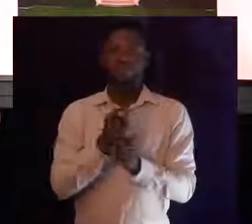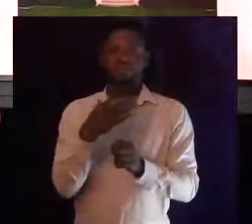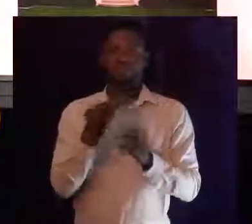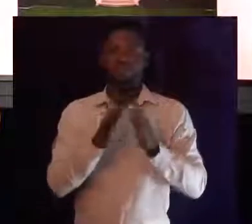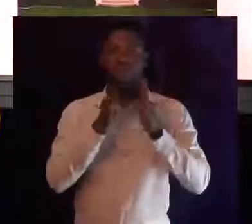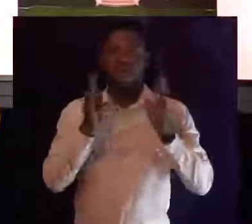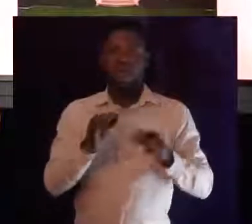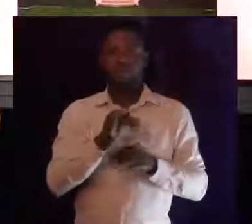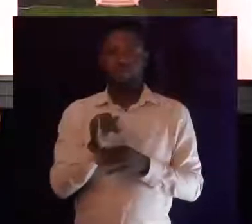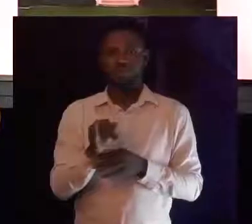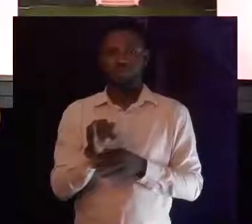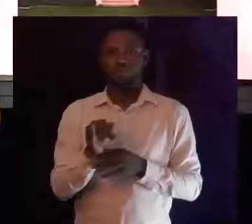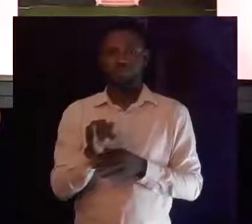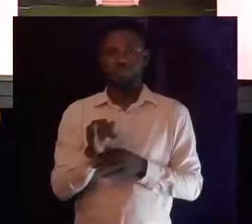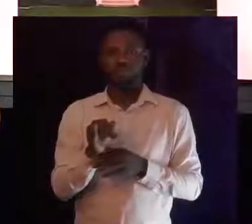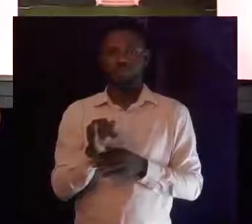of housing.